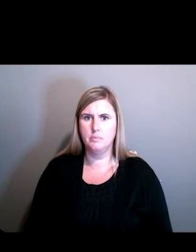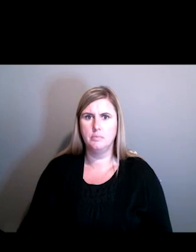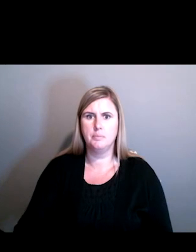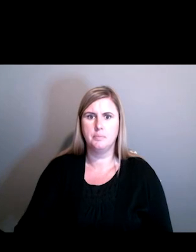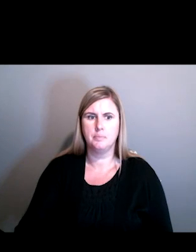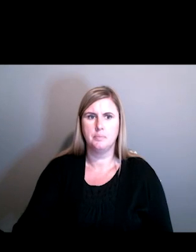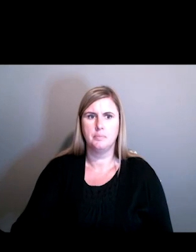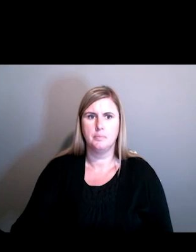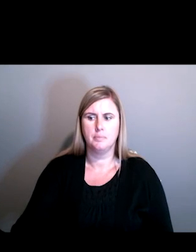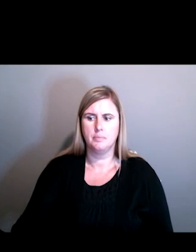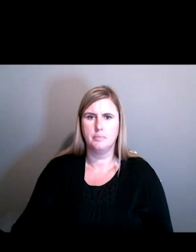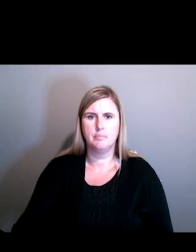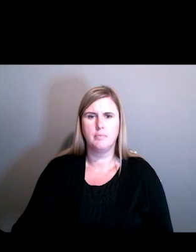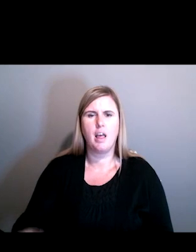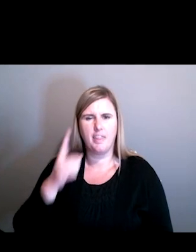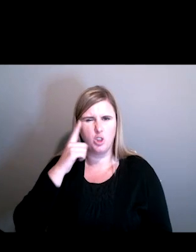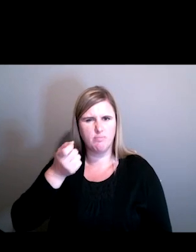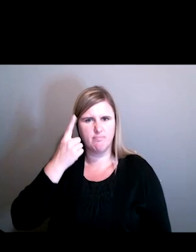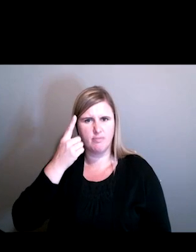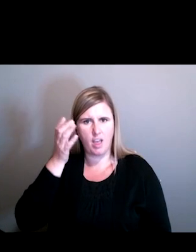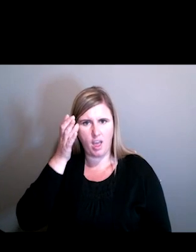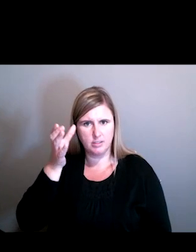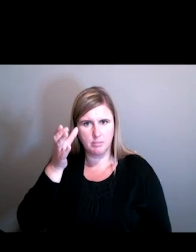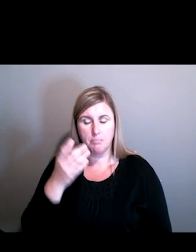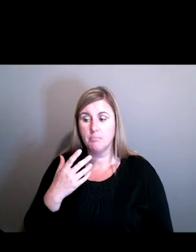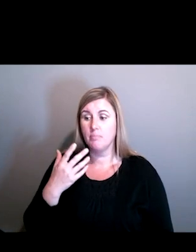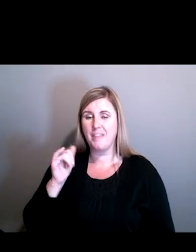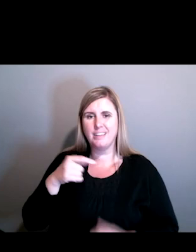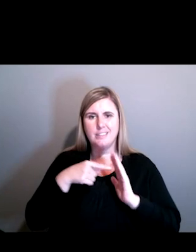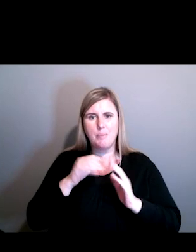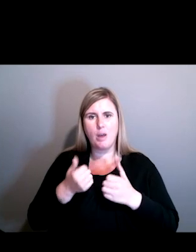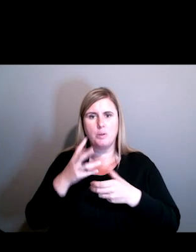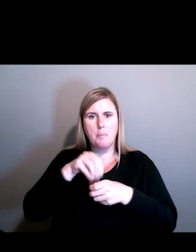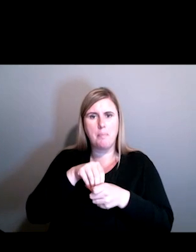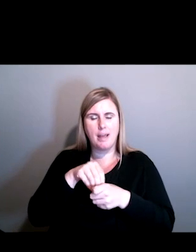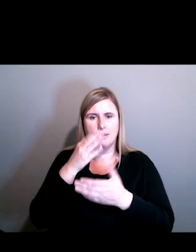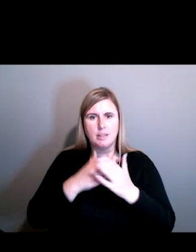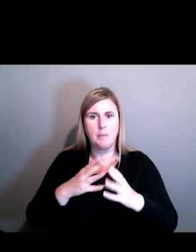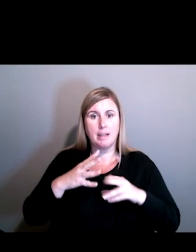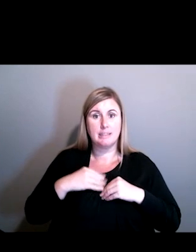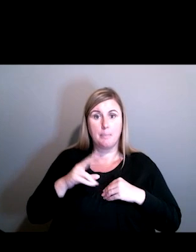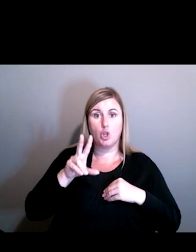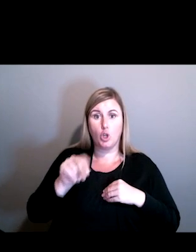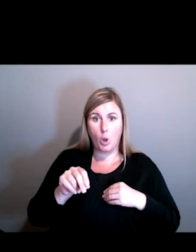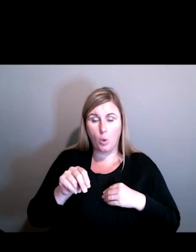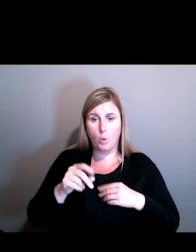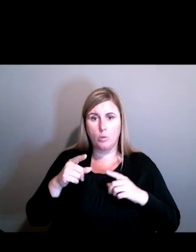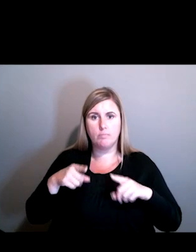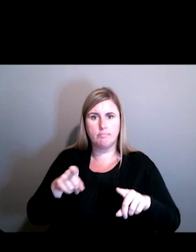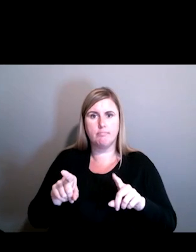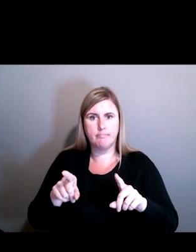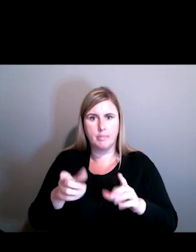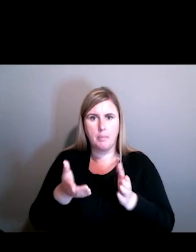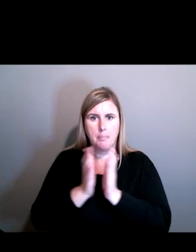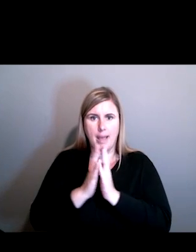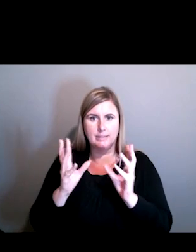I think you get the idea. So that's an example of how to embed some accepting no trials into a man